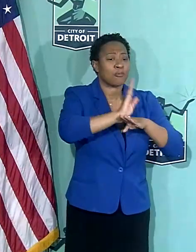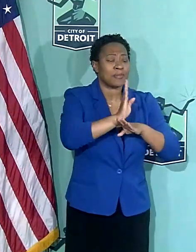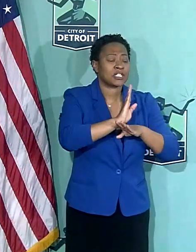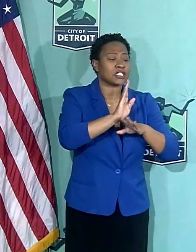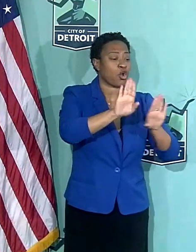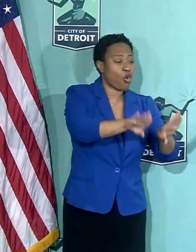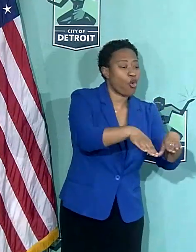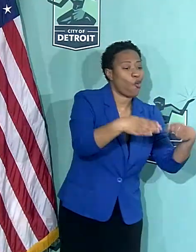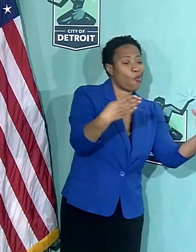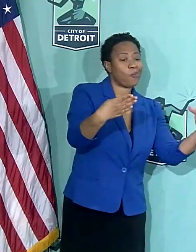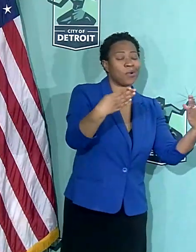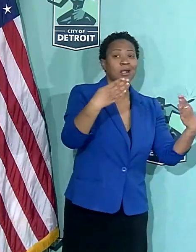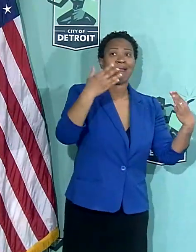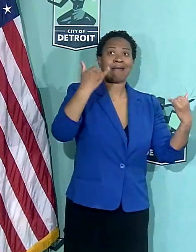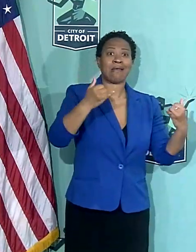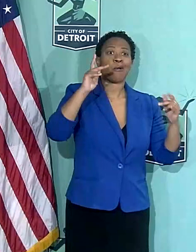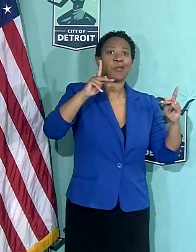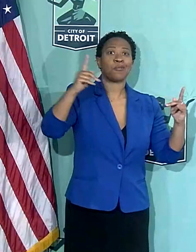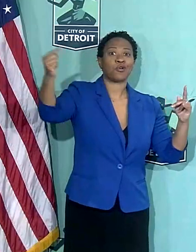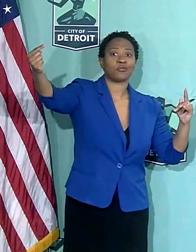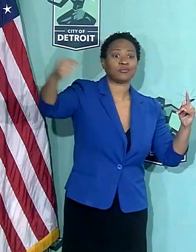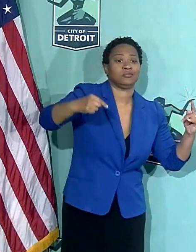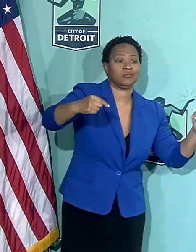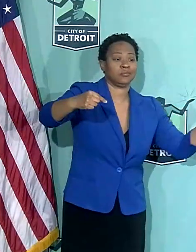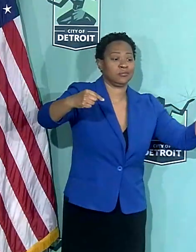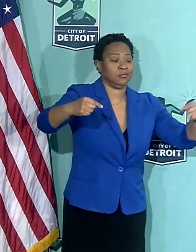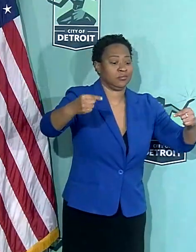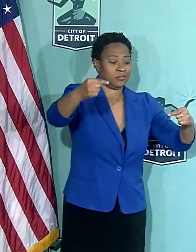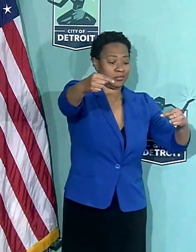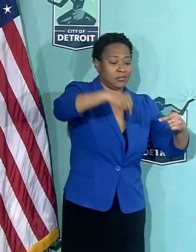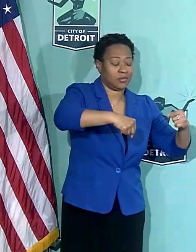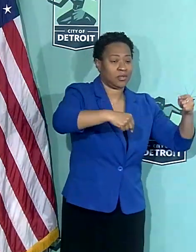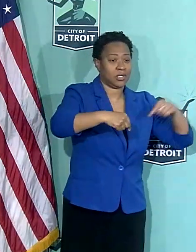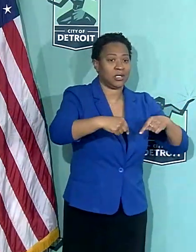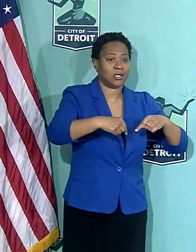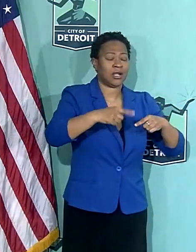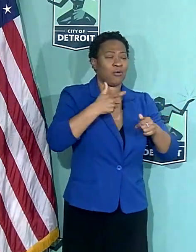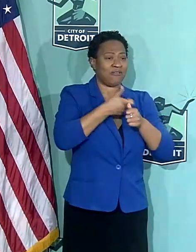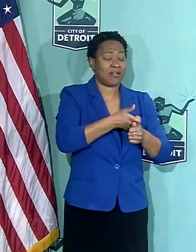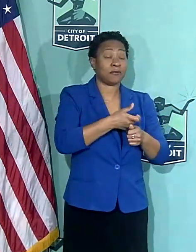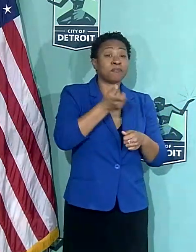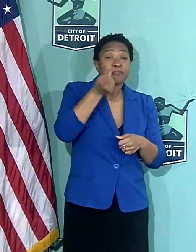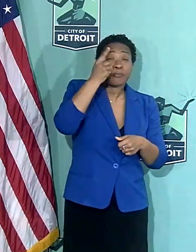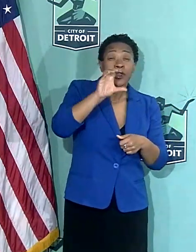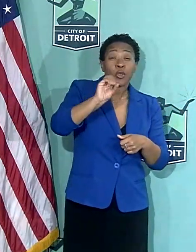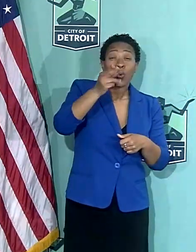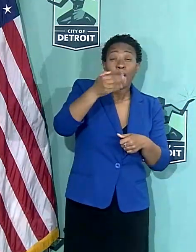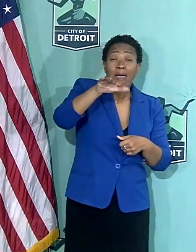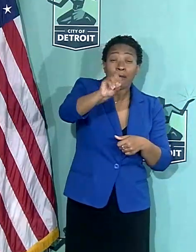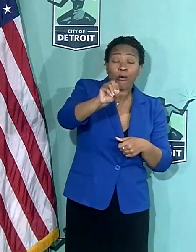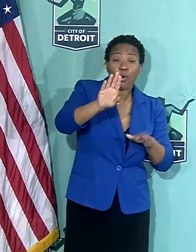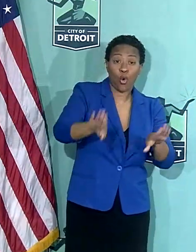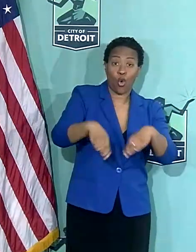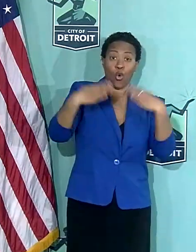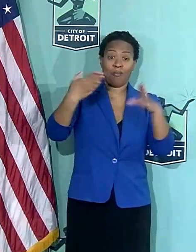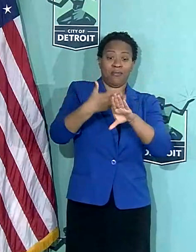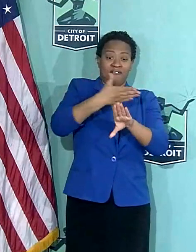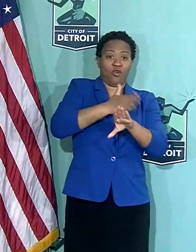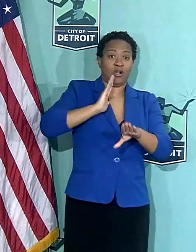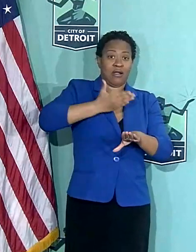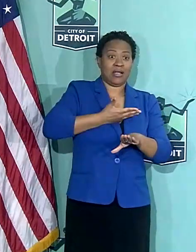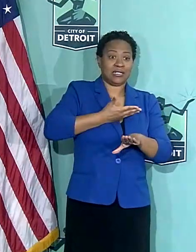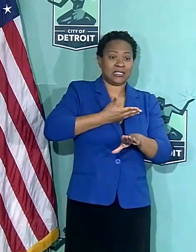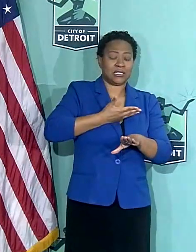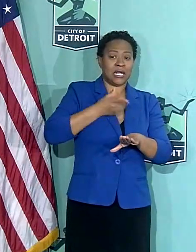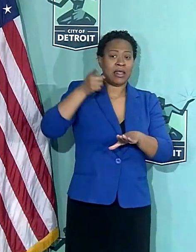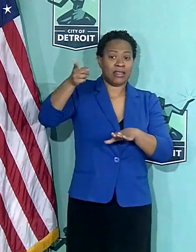and folks come in, that they follow that. Of course, Ohio has opened up more quickly than Michigan has, so they have to deal